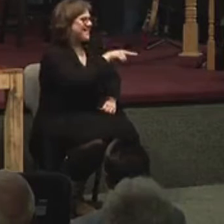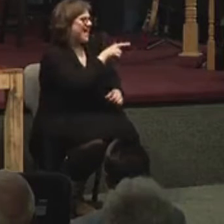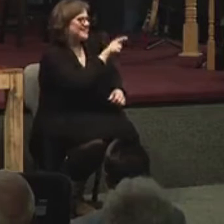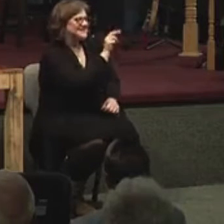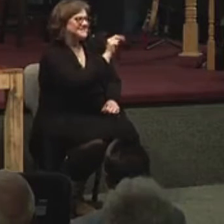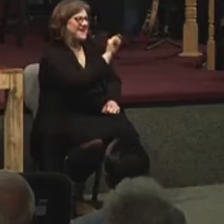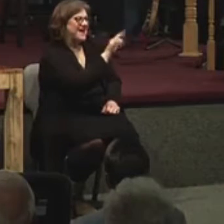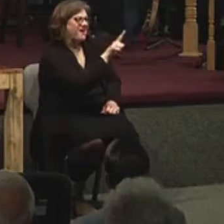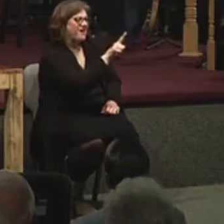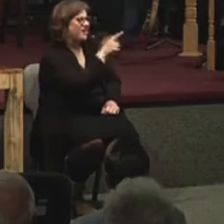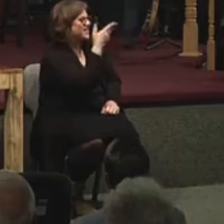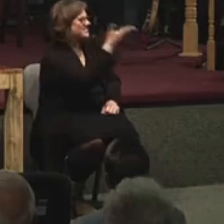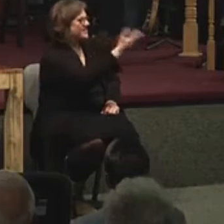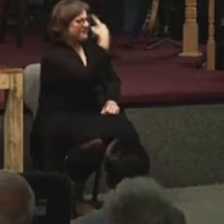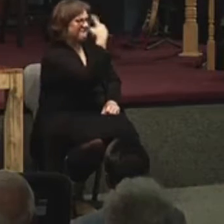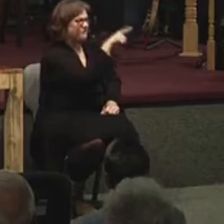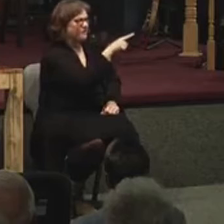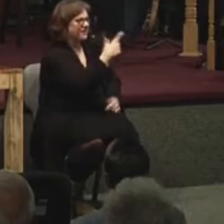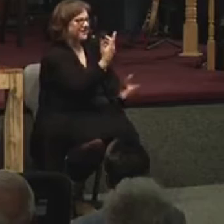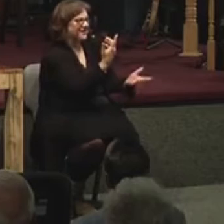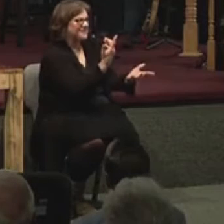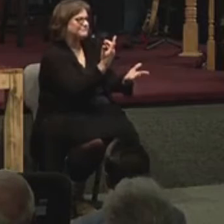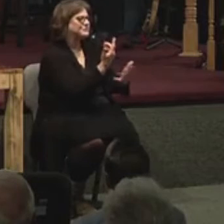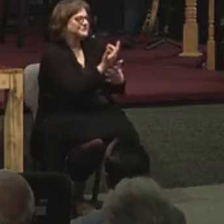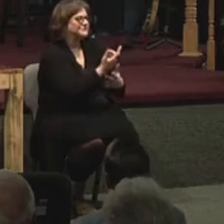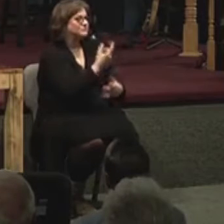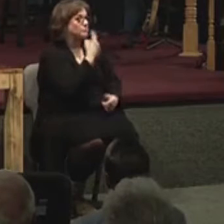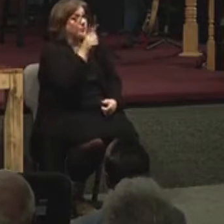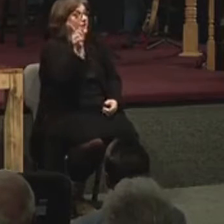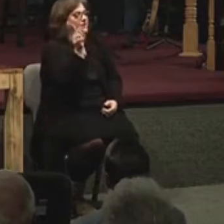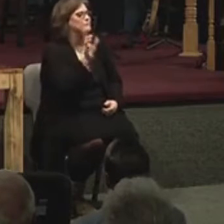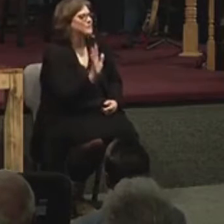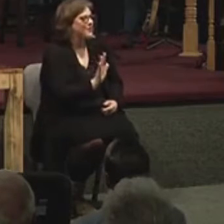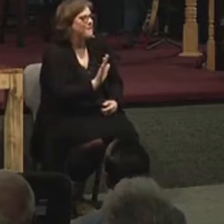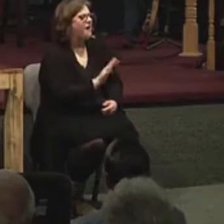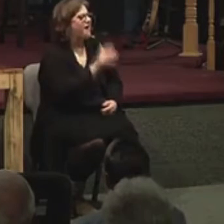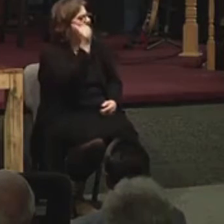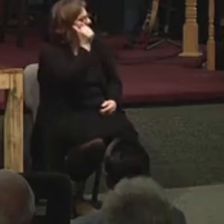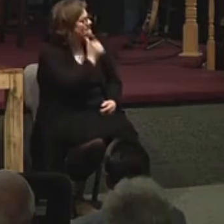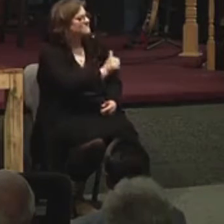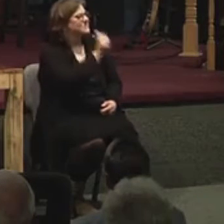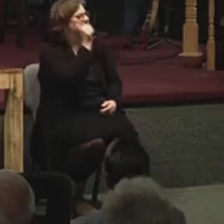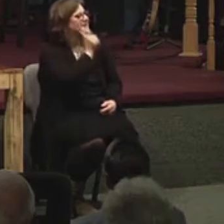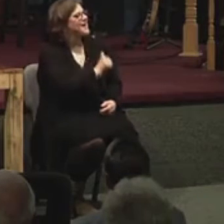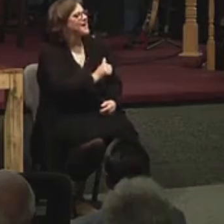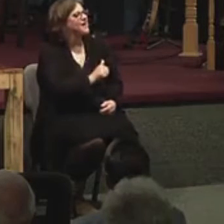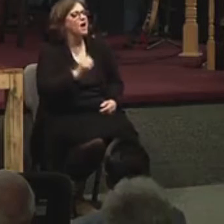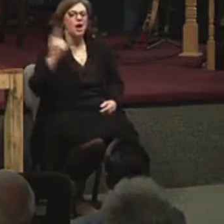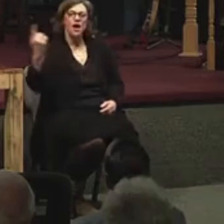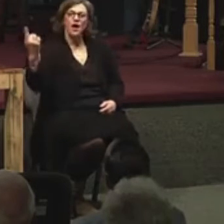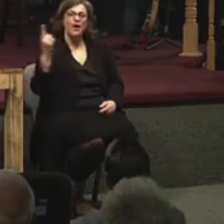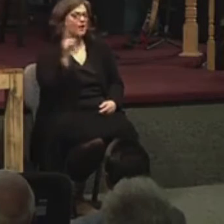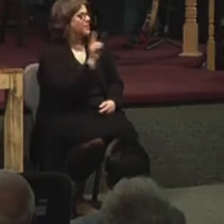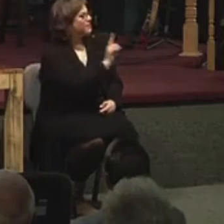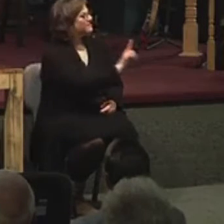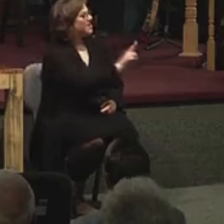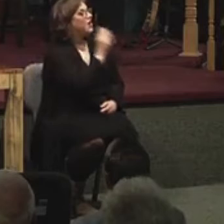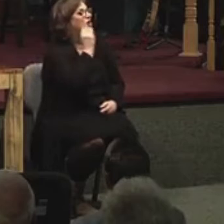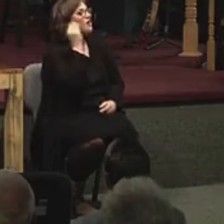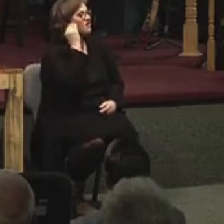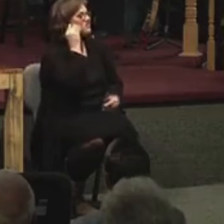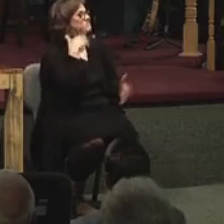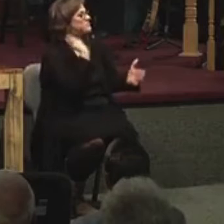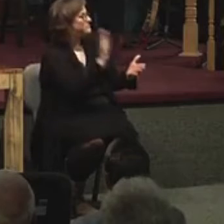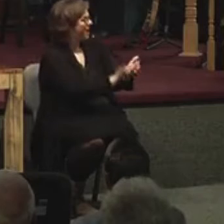wreath. Every day when I come home, all the things that I experienced in ministry, all the things I experienced in the